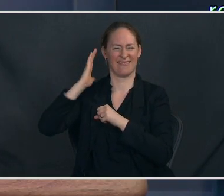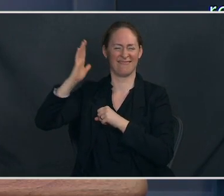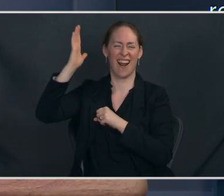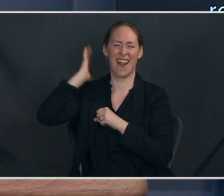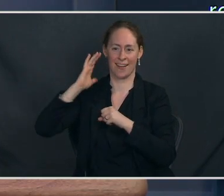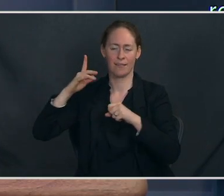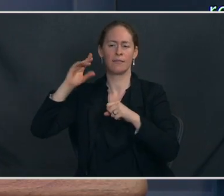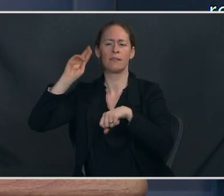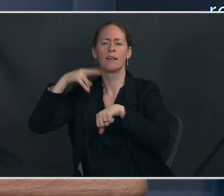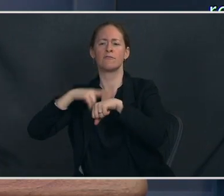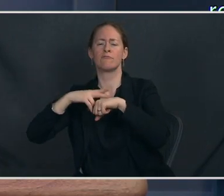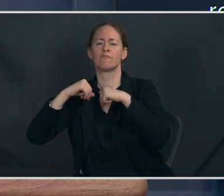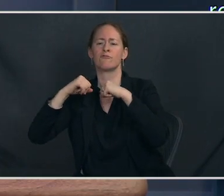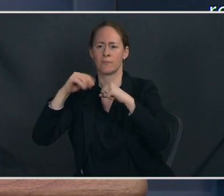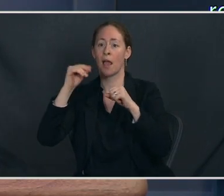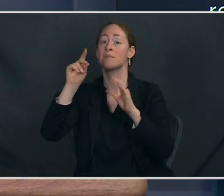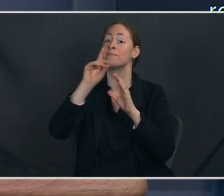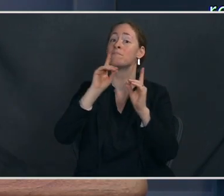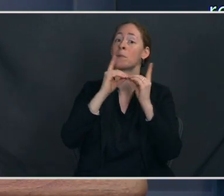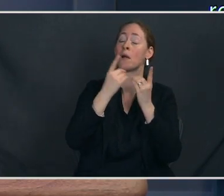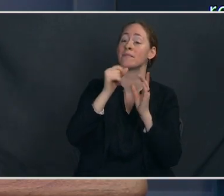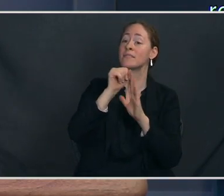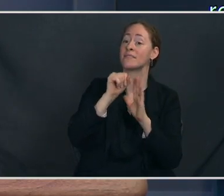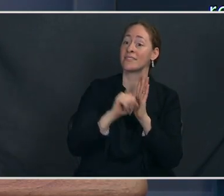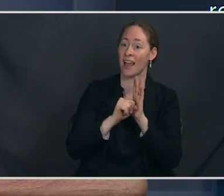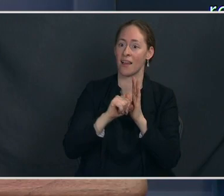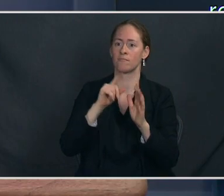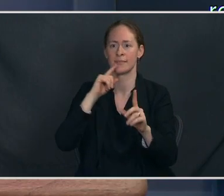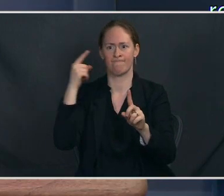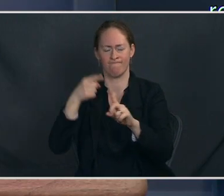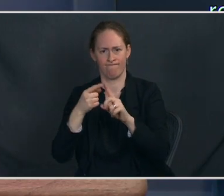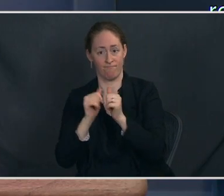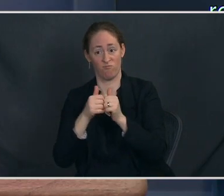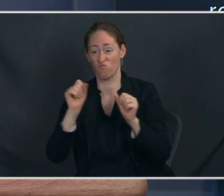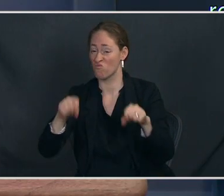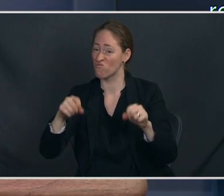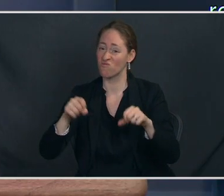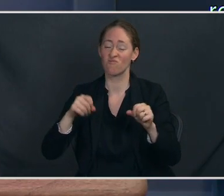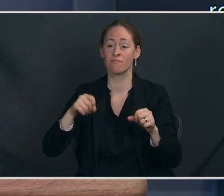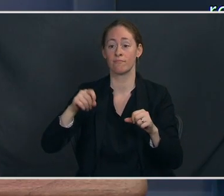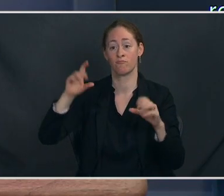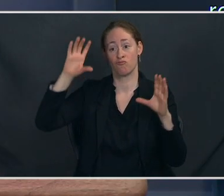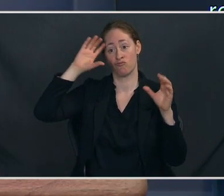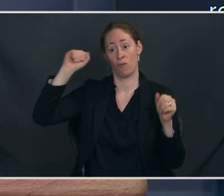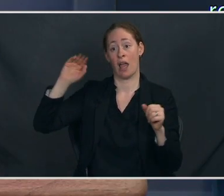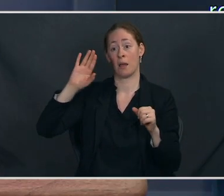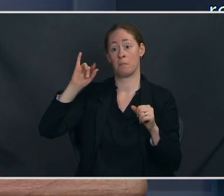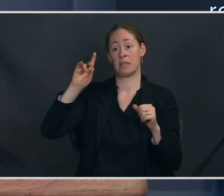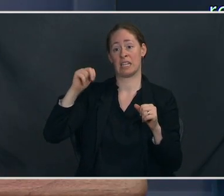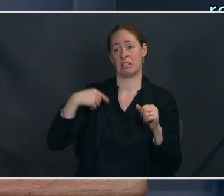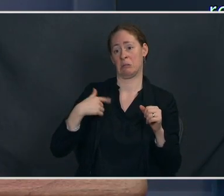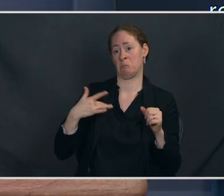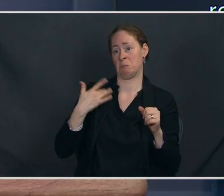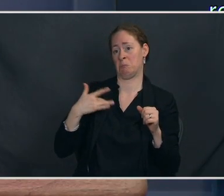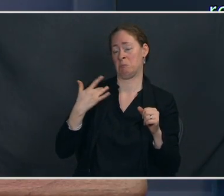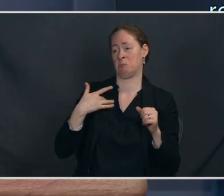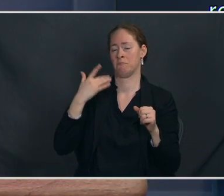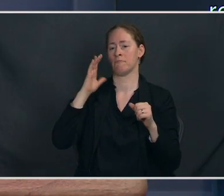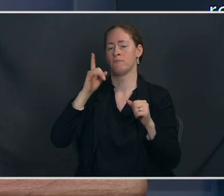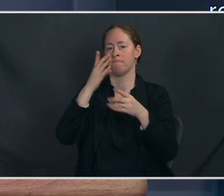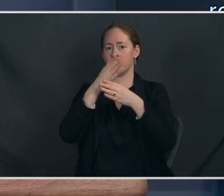Sullivan on any more specifics. Obviously, the president's view continues to be that a two-state solution is the only path forward, and